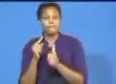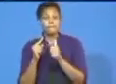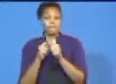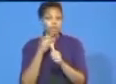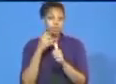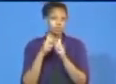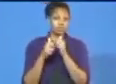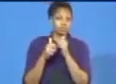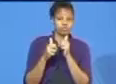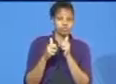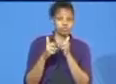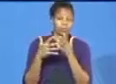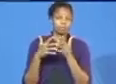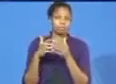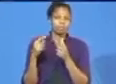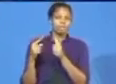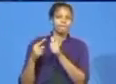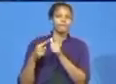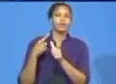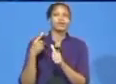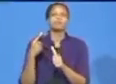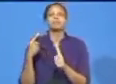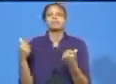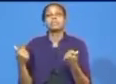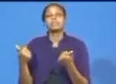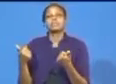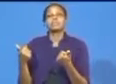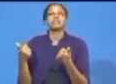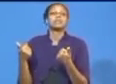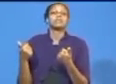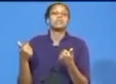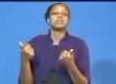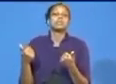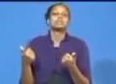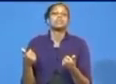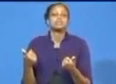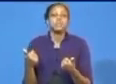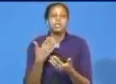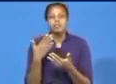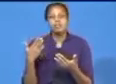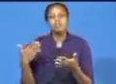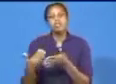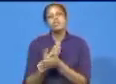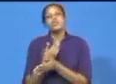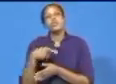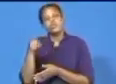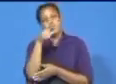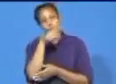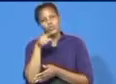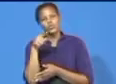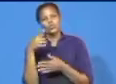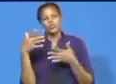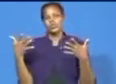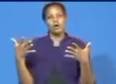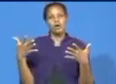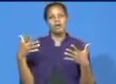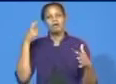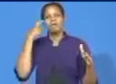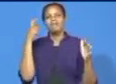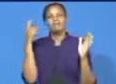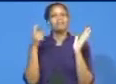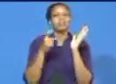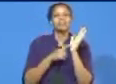brand new miraculous you, issue number one, recognize